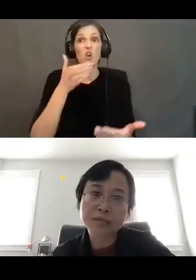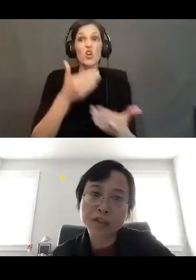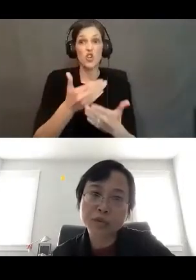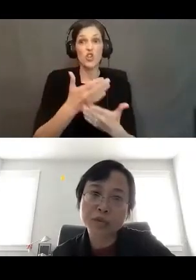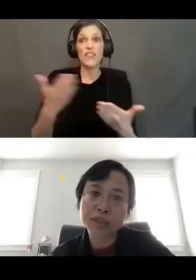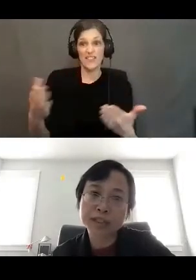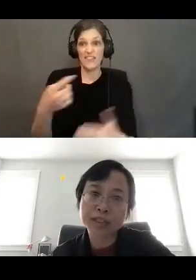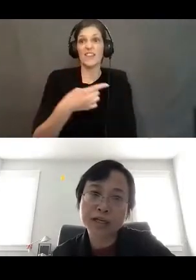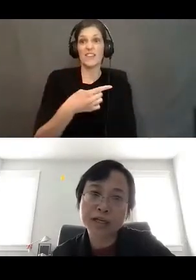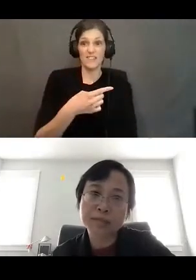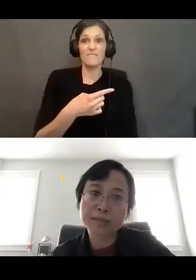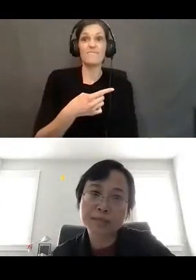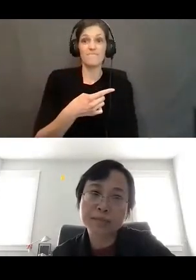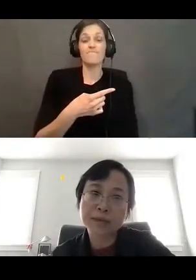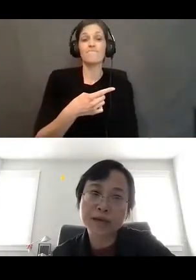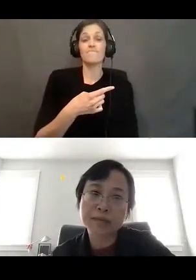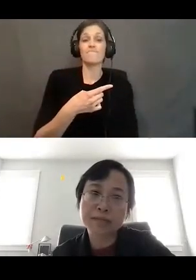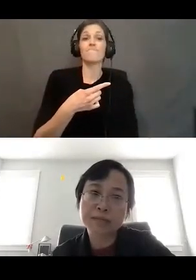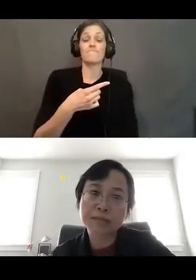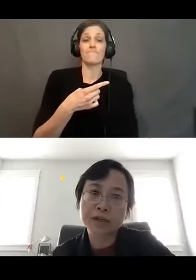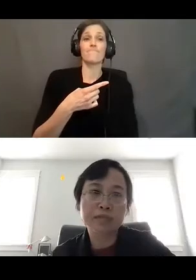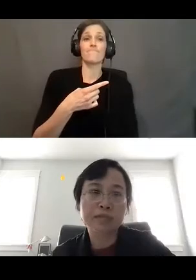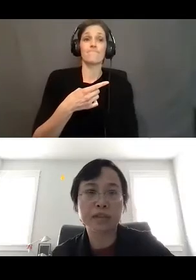that's possibly